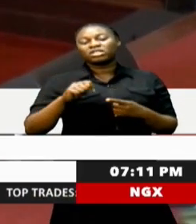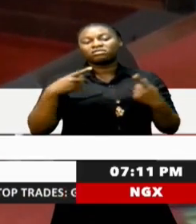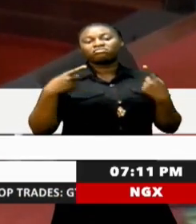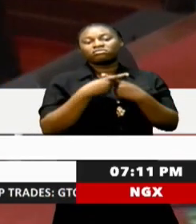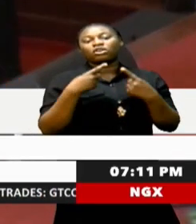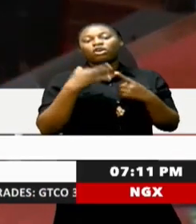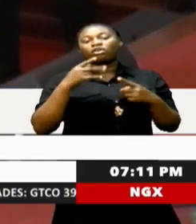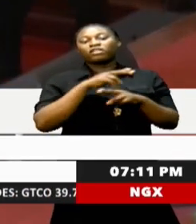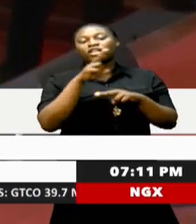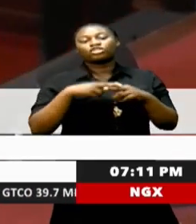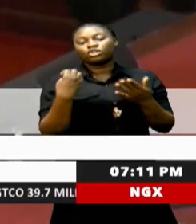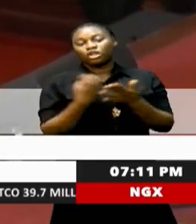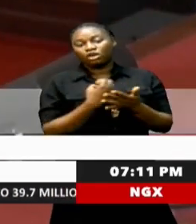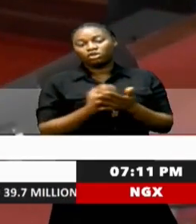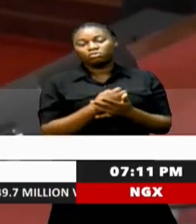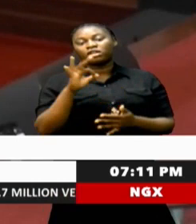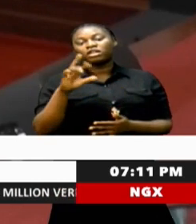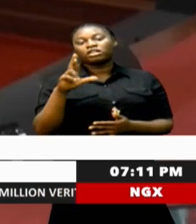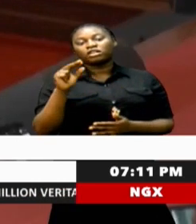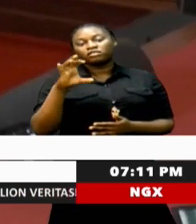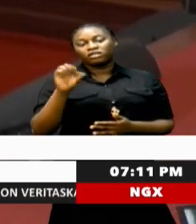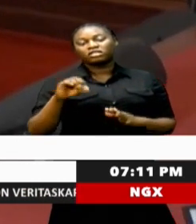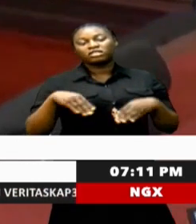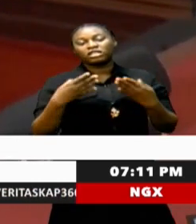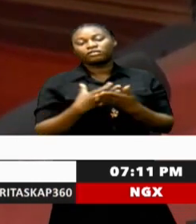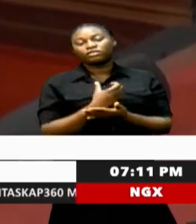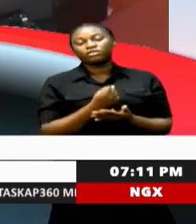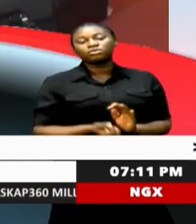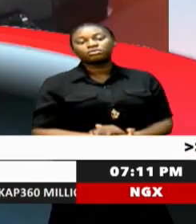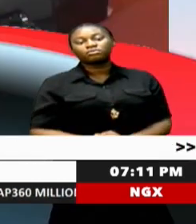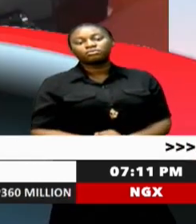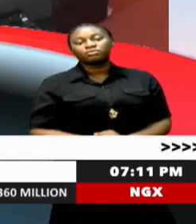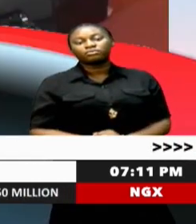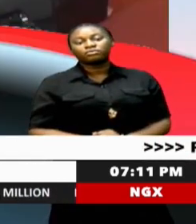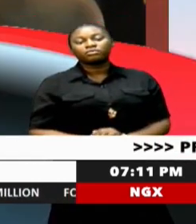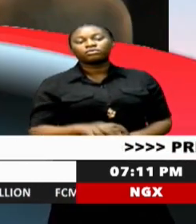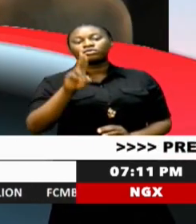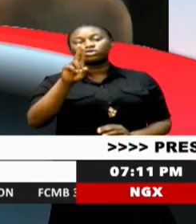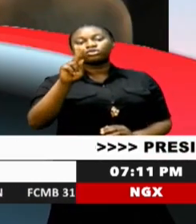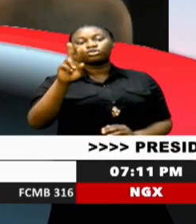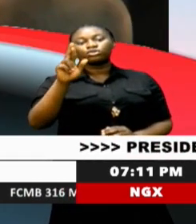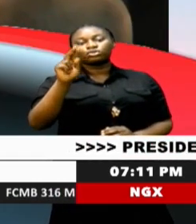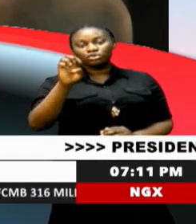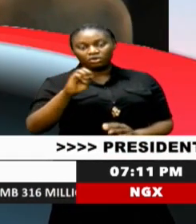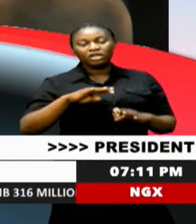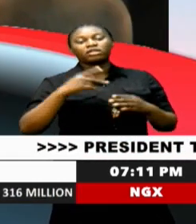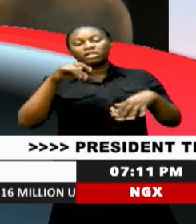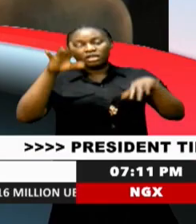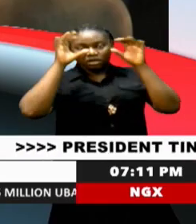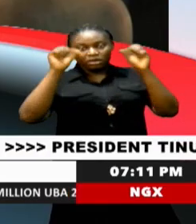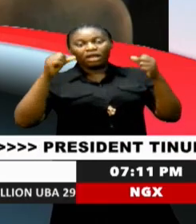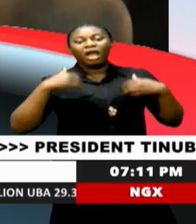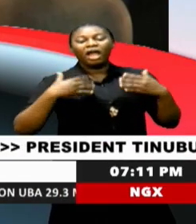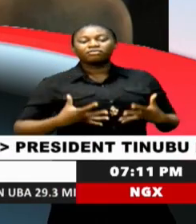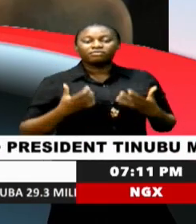economy. Francis Udojo, NTA News. Ukrainian President Volodymyr Zelensky has